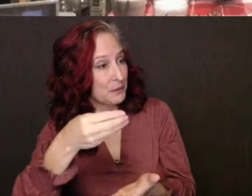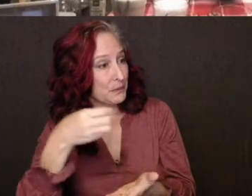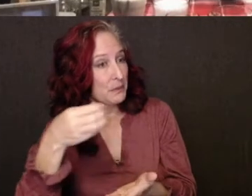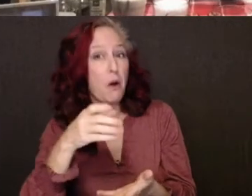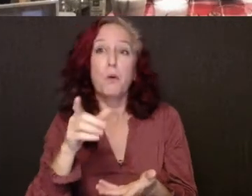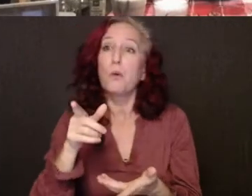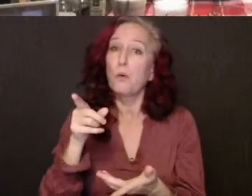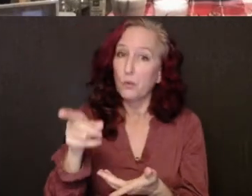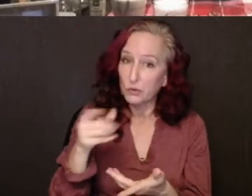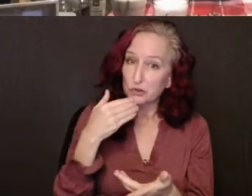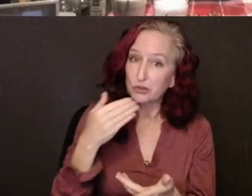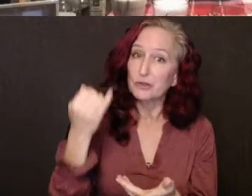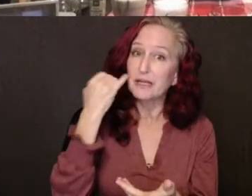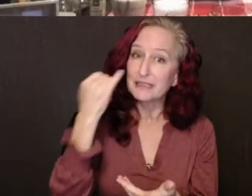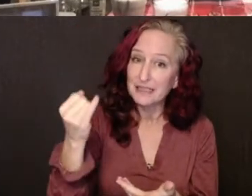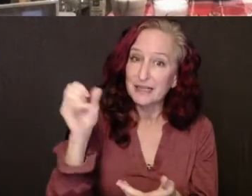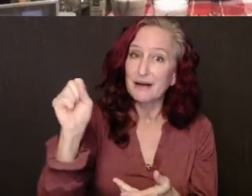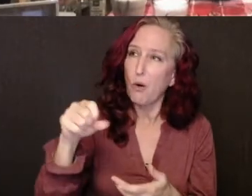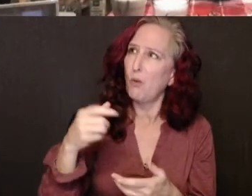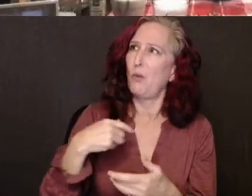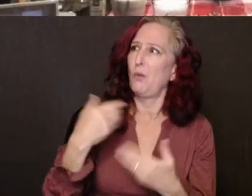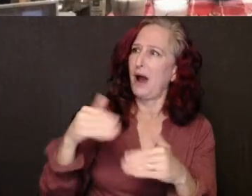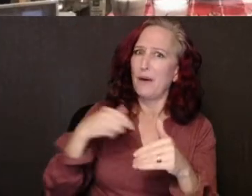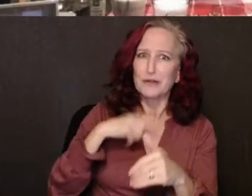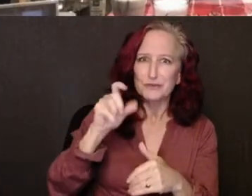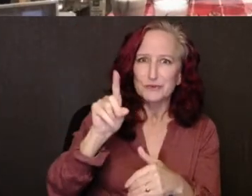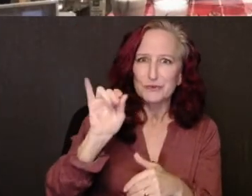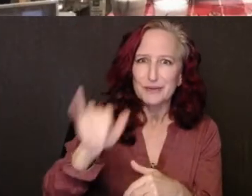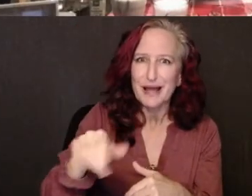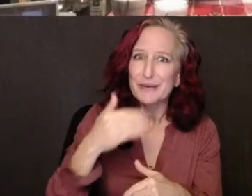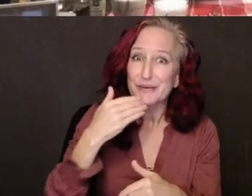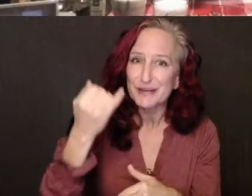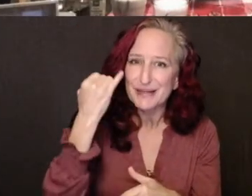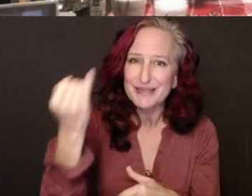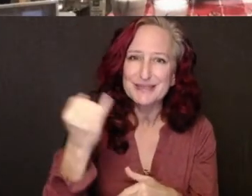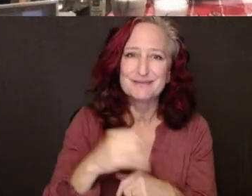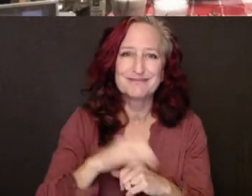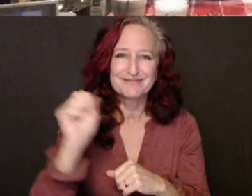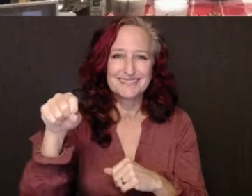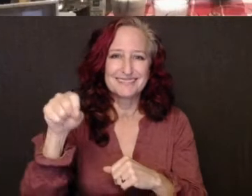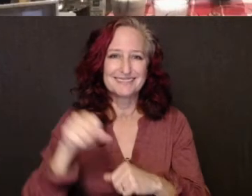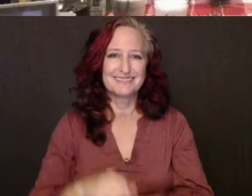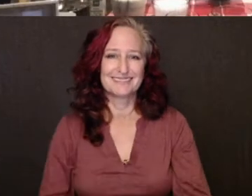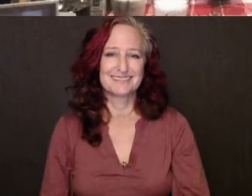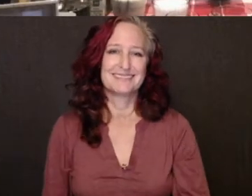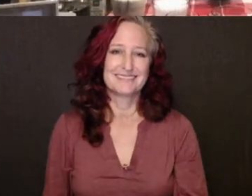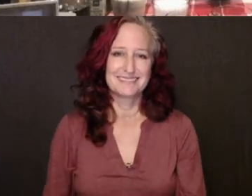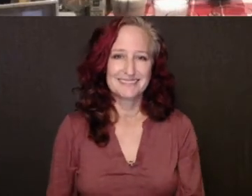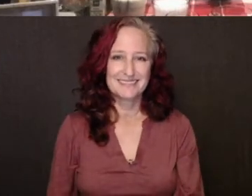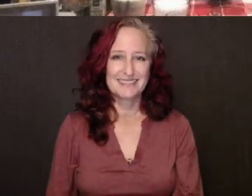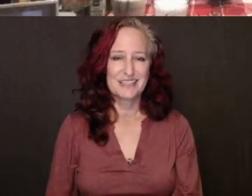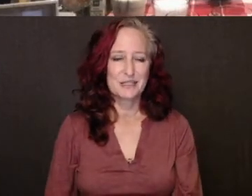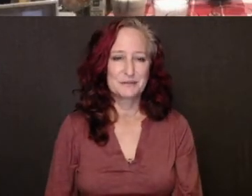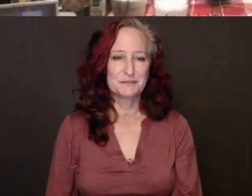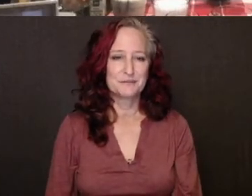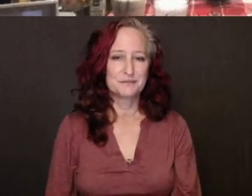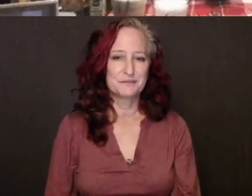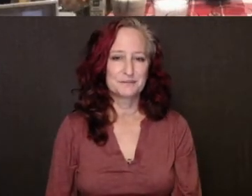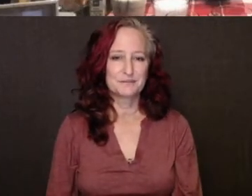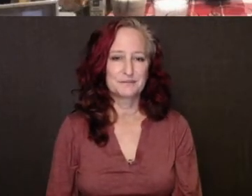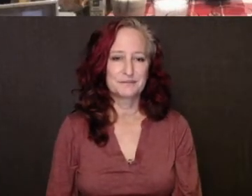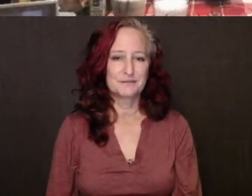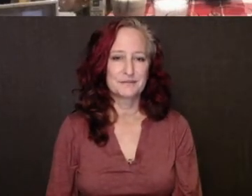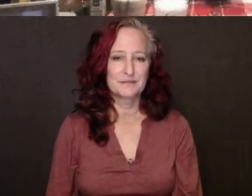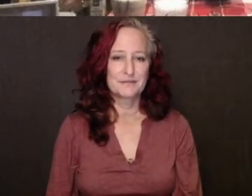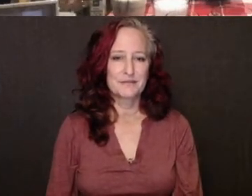would be totally fine. I think the key is just that it's transparent, so you can see the layers and it looks pretty. But I